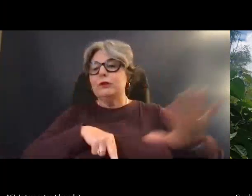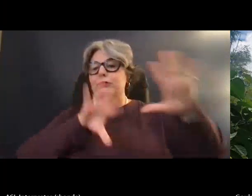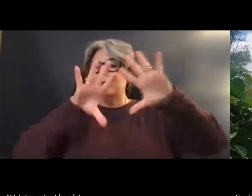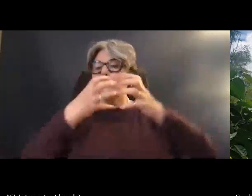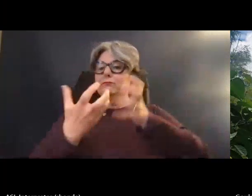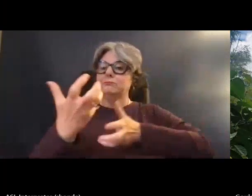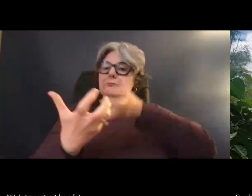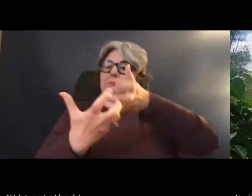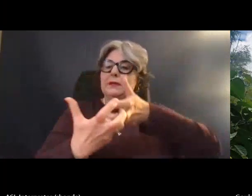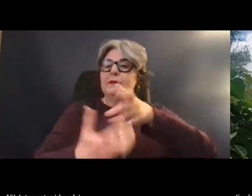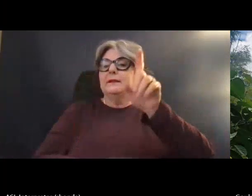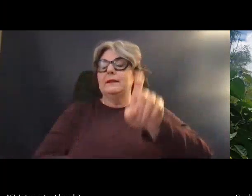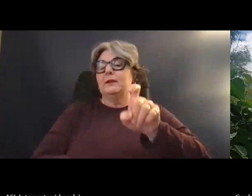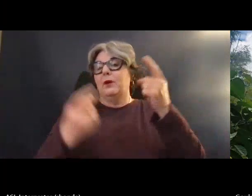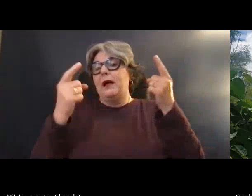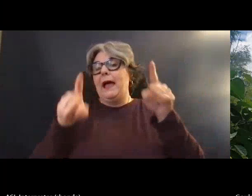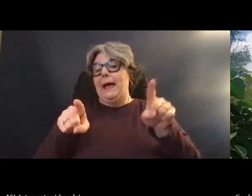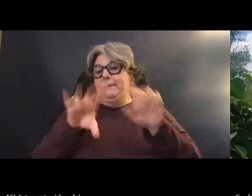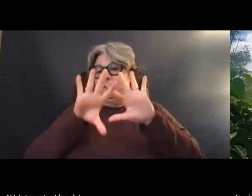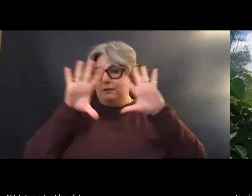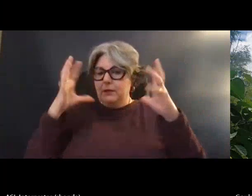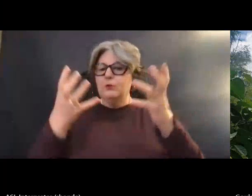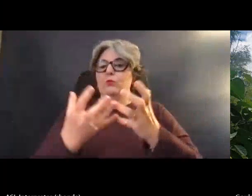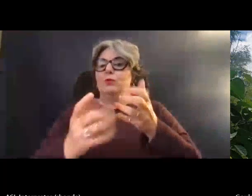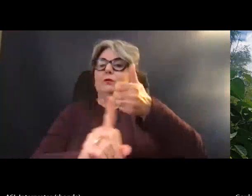need of what needs to happen to